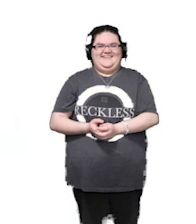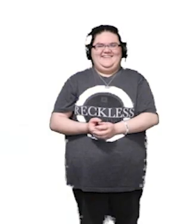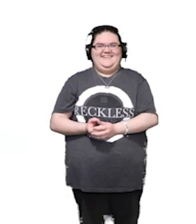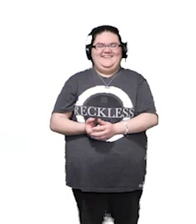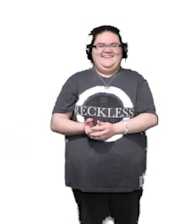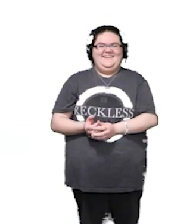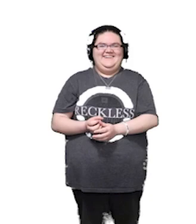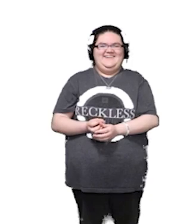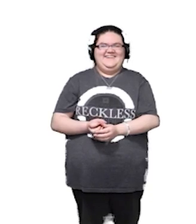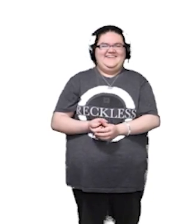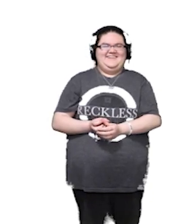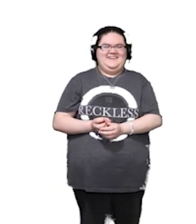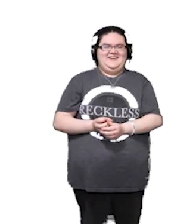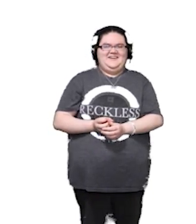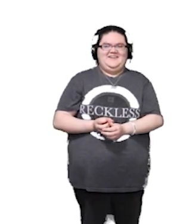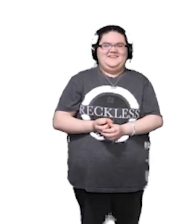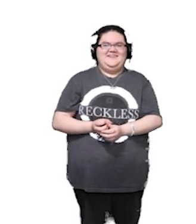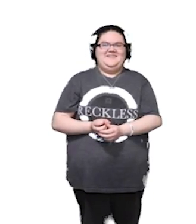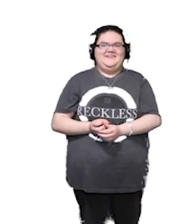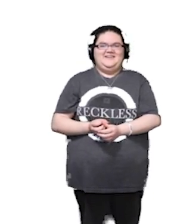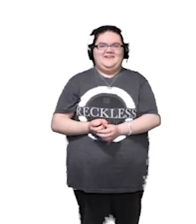God.